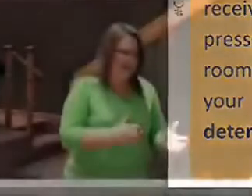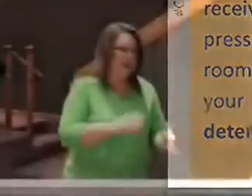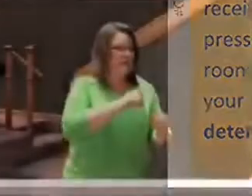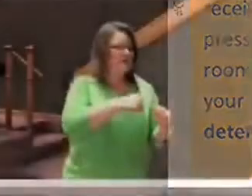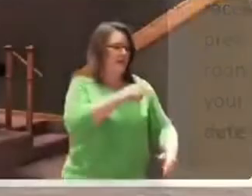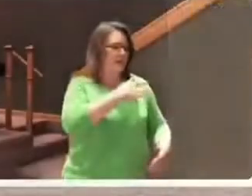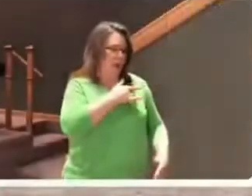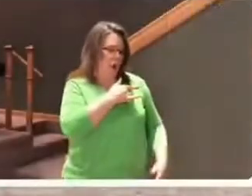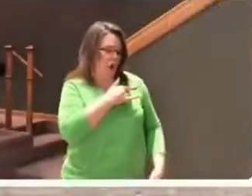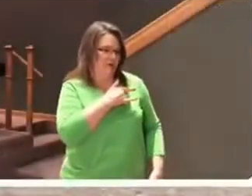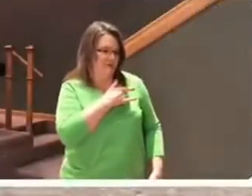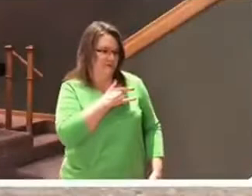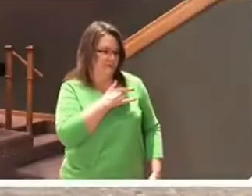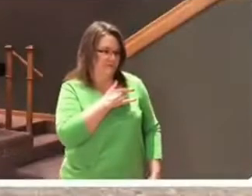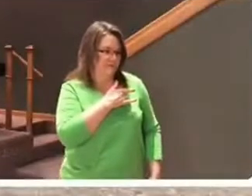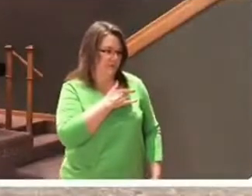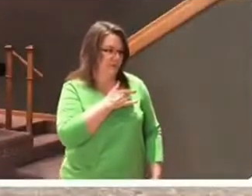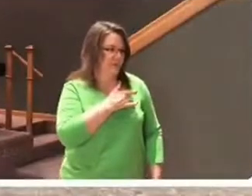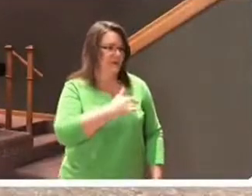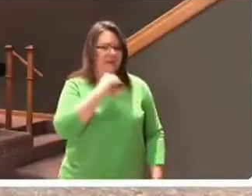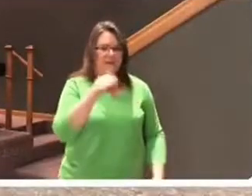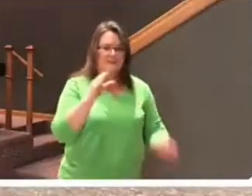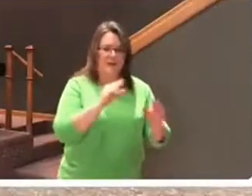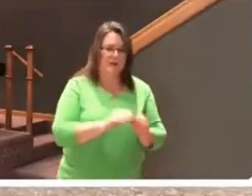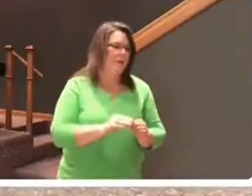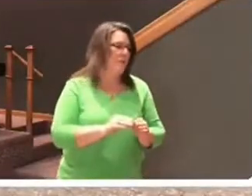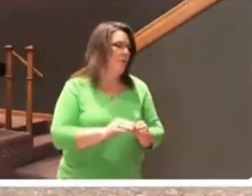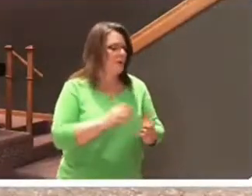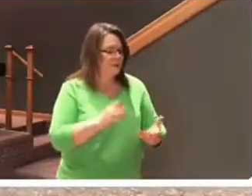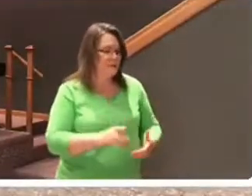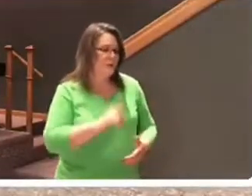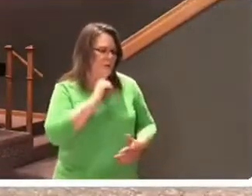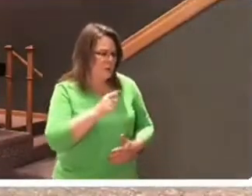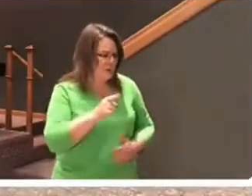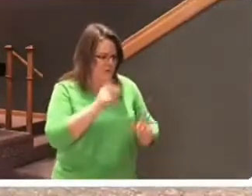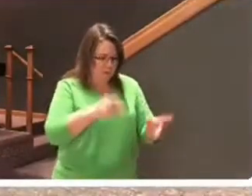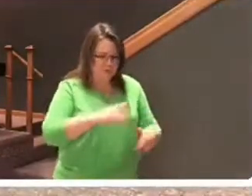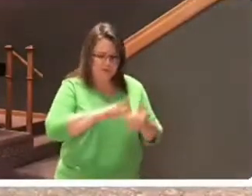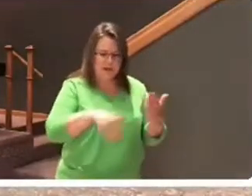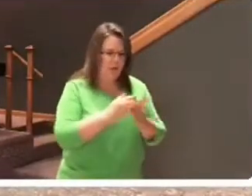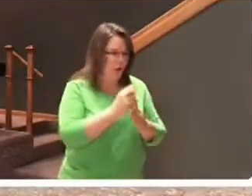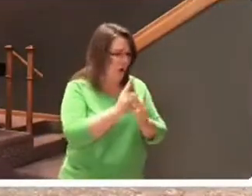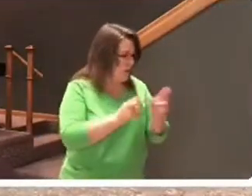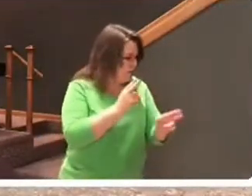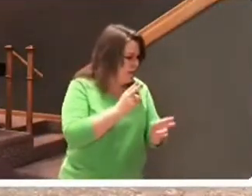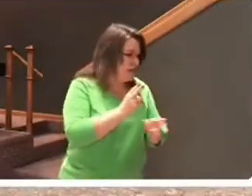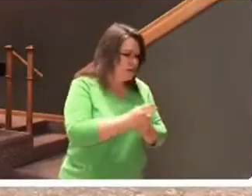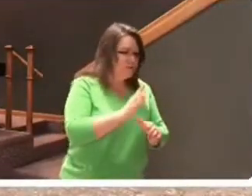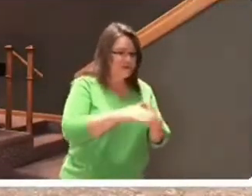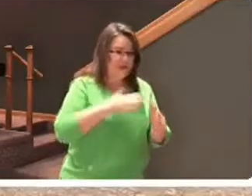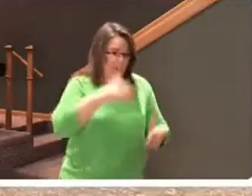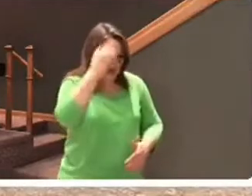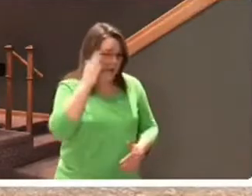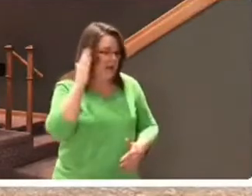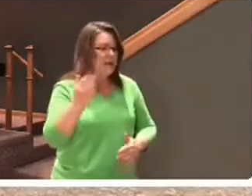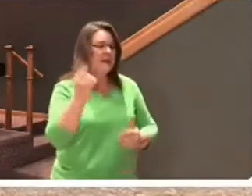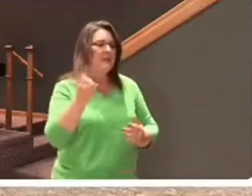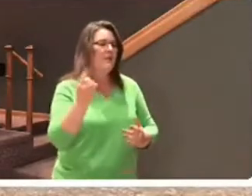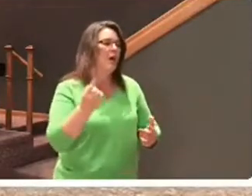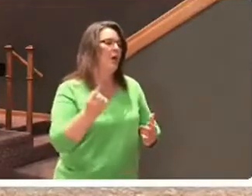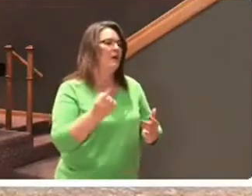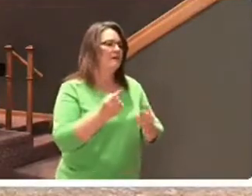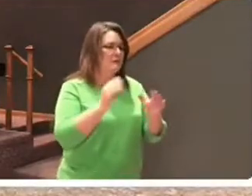the heart. There's not a more generous being in all the universe than my God. He will always